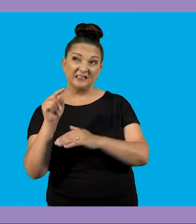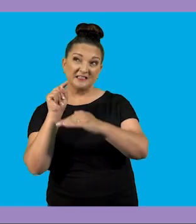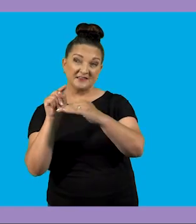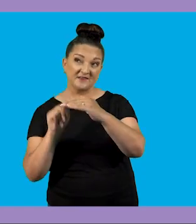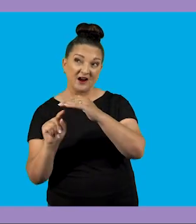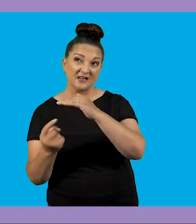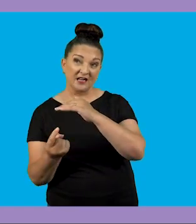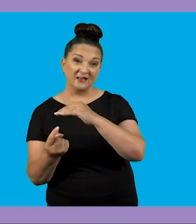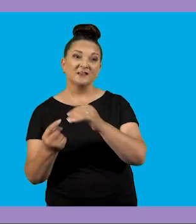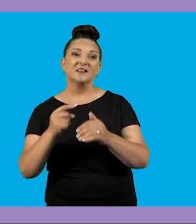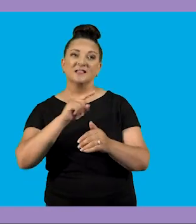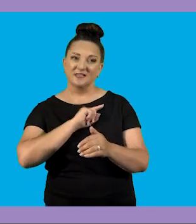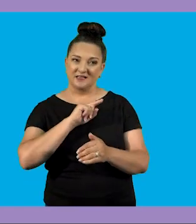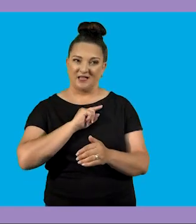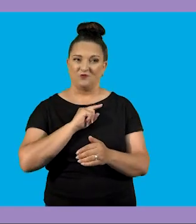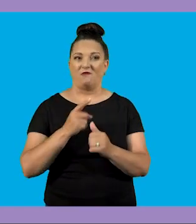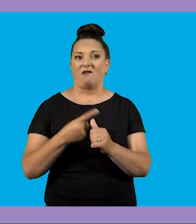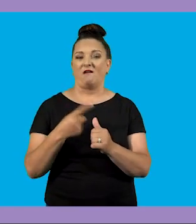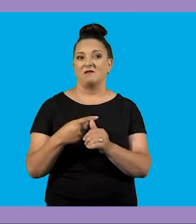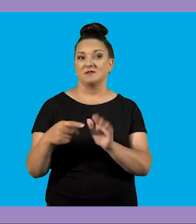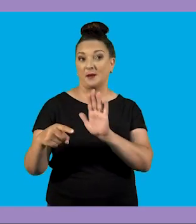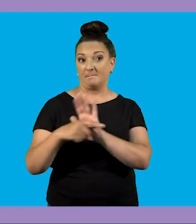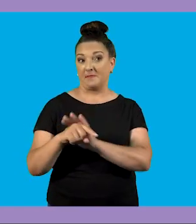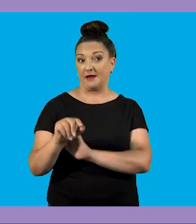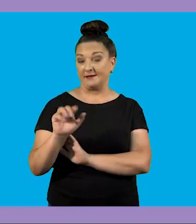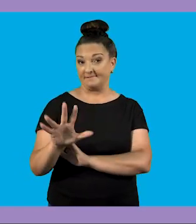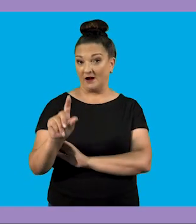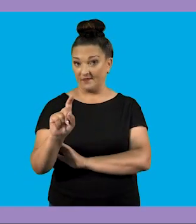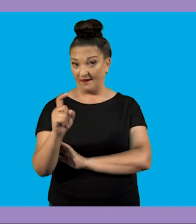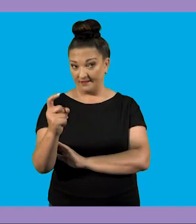divided by the x, and that is going to give us there the